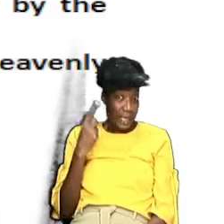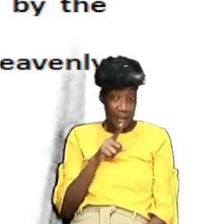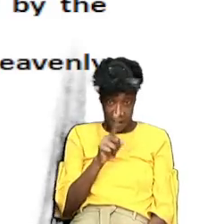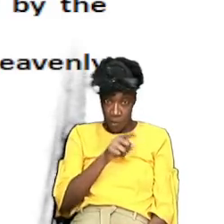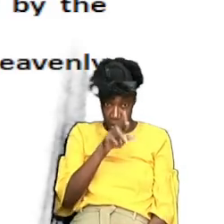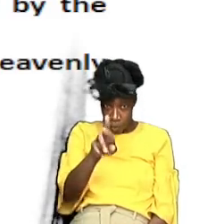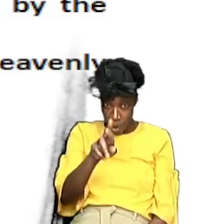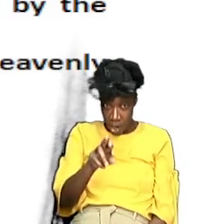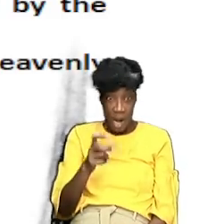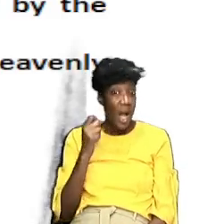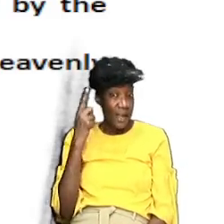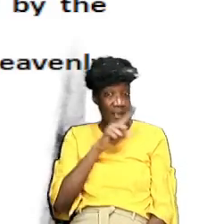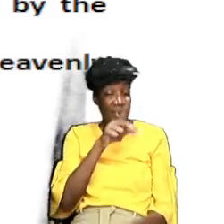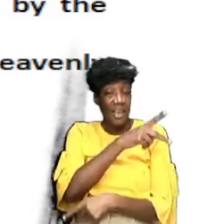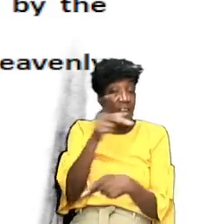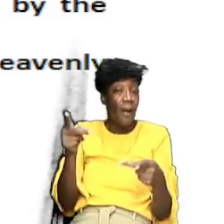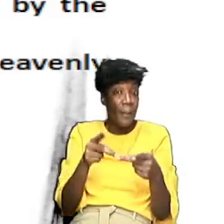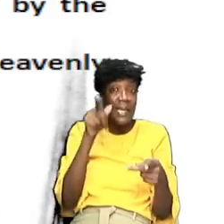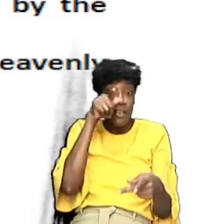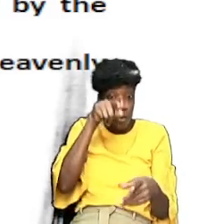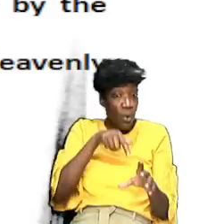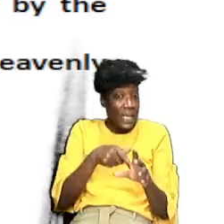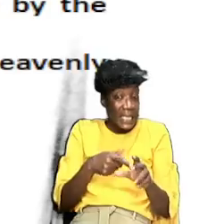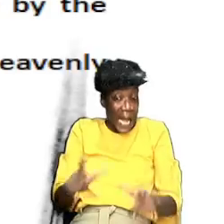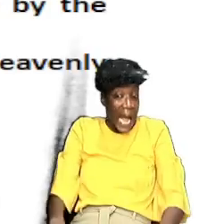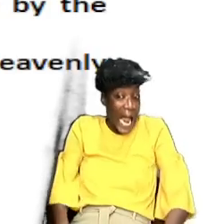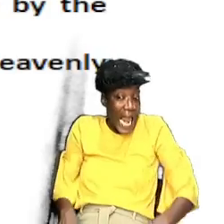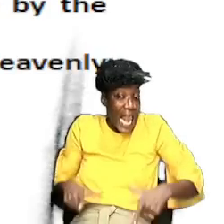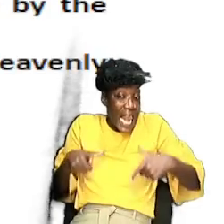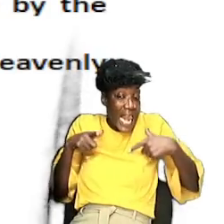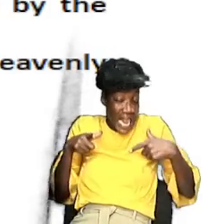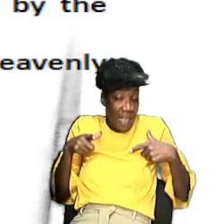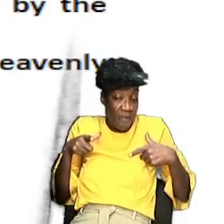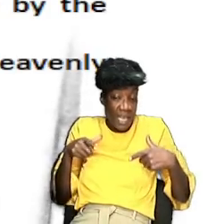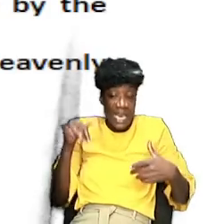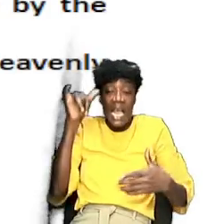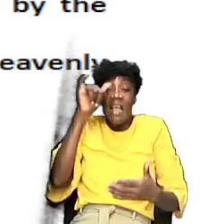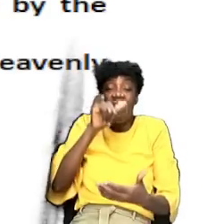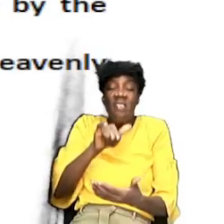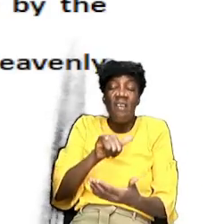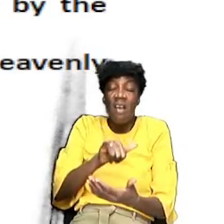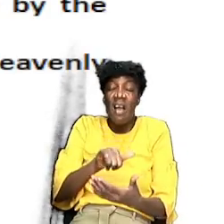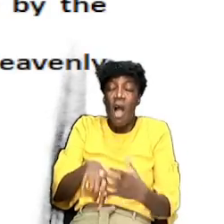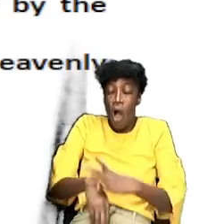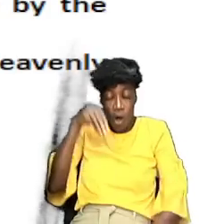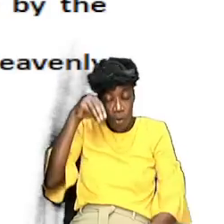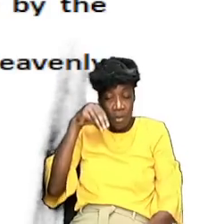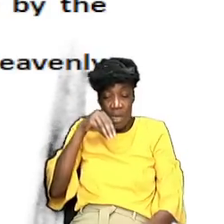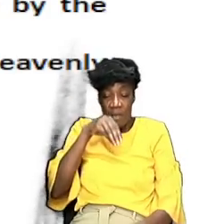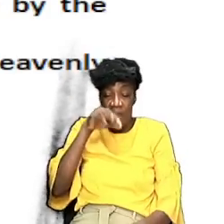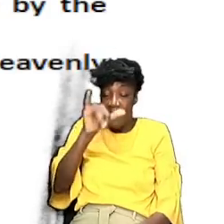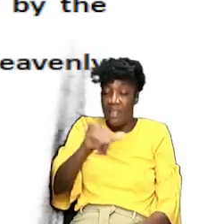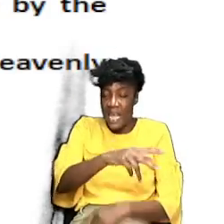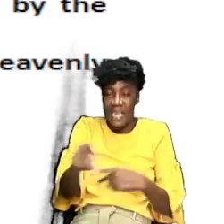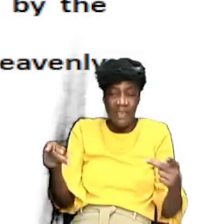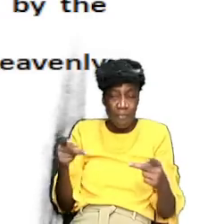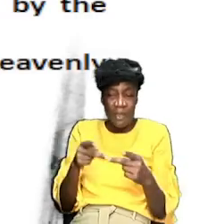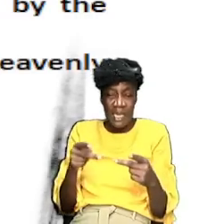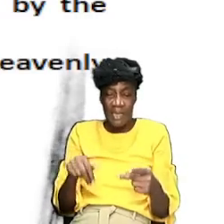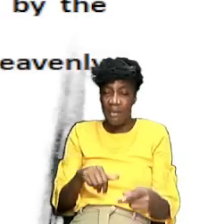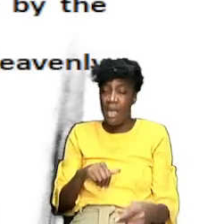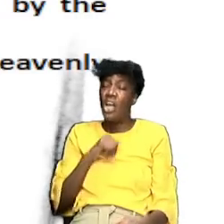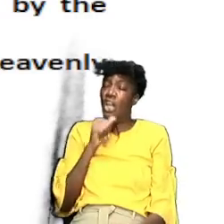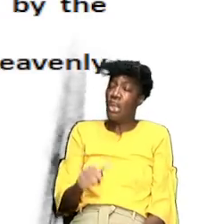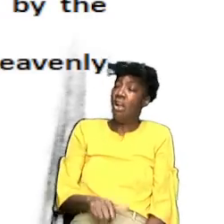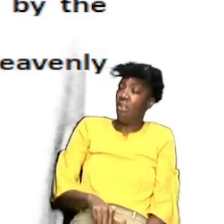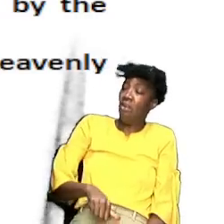understand your position, then you start living out of that position. You start living based on the fact that you are not a commoner. Praise